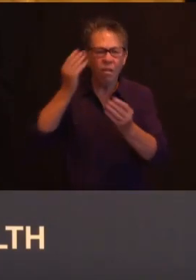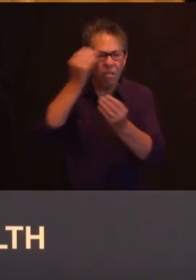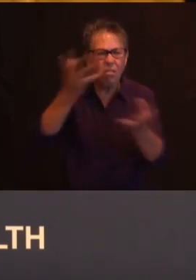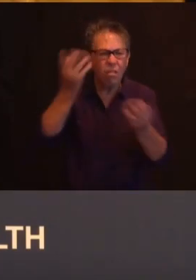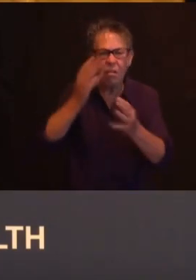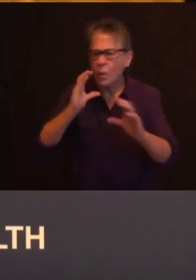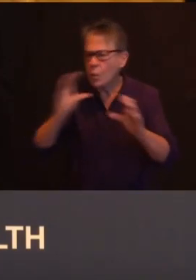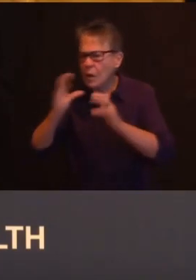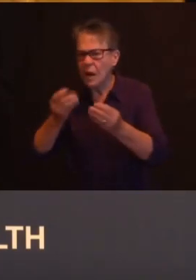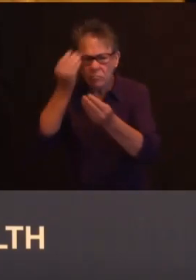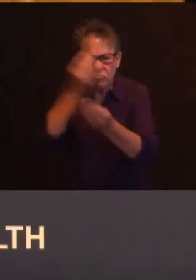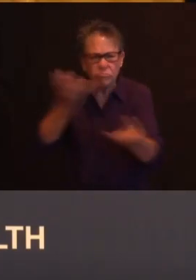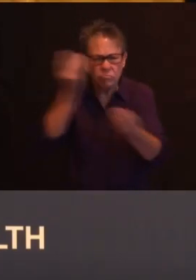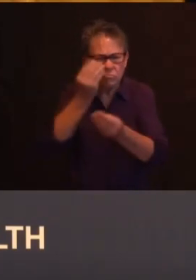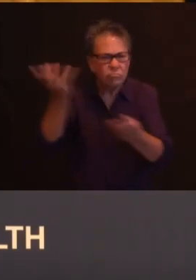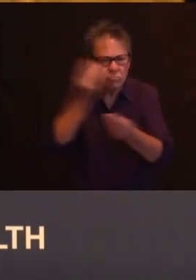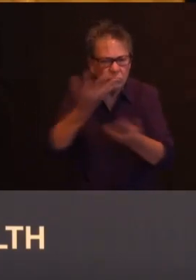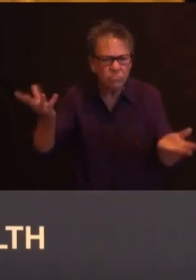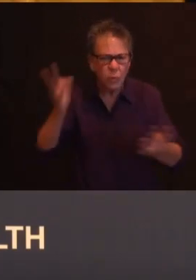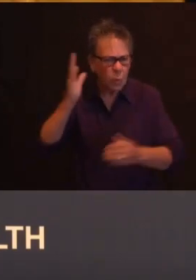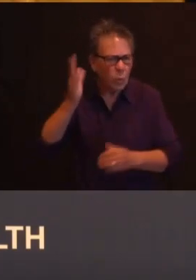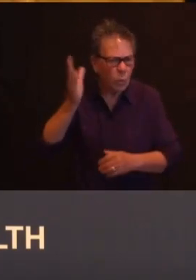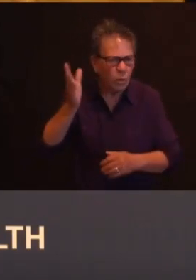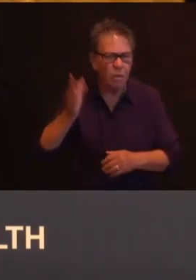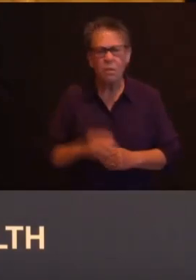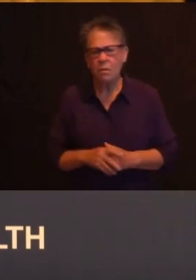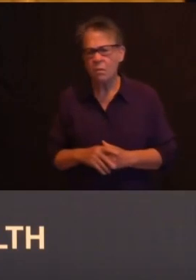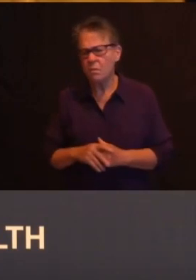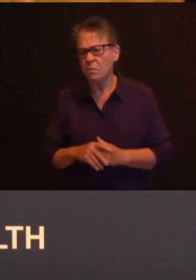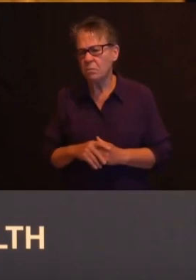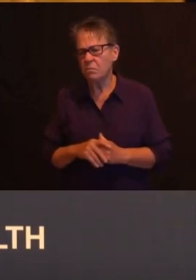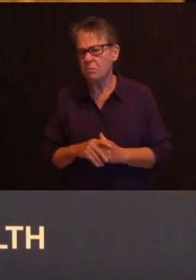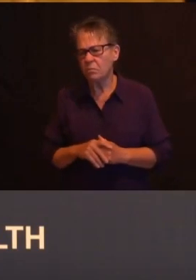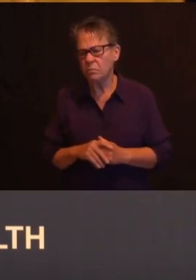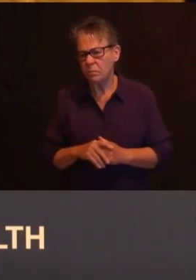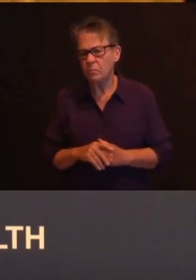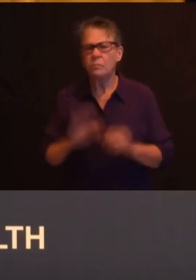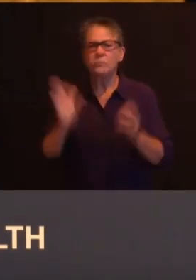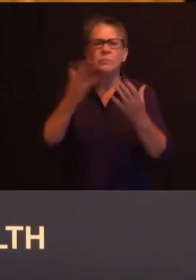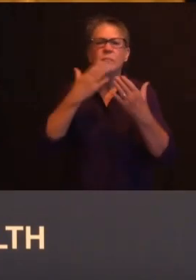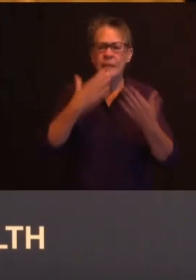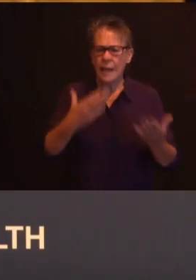we'll be with you at 1 o'clock on Wednesday. Thank you. Please.